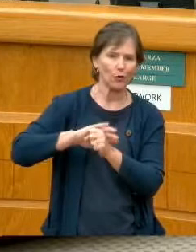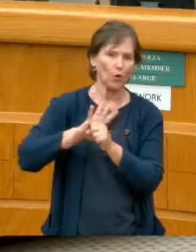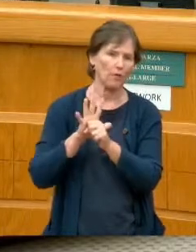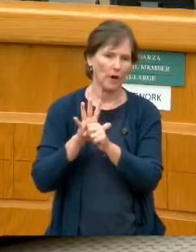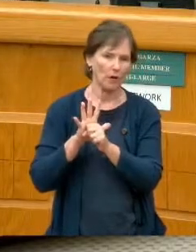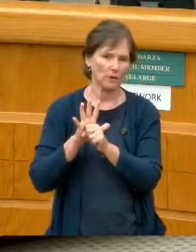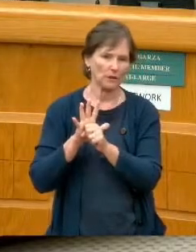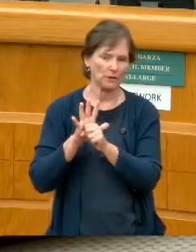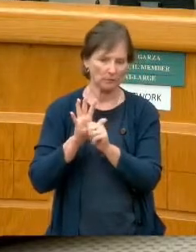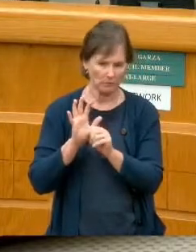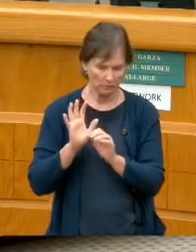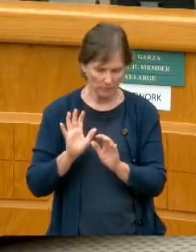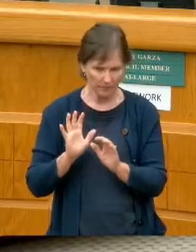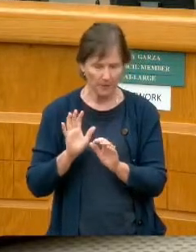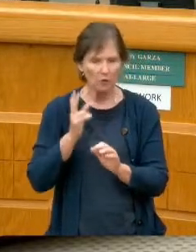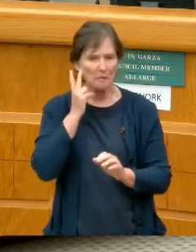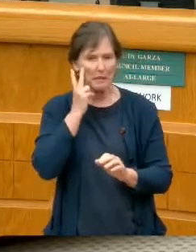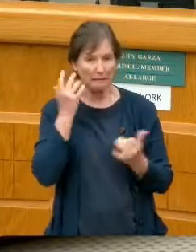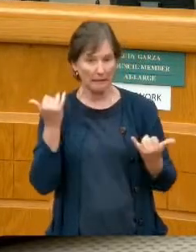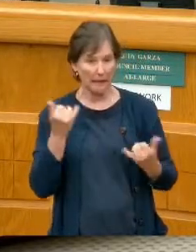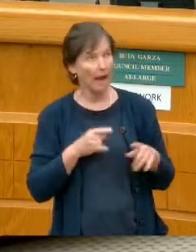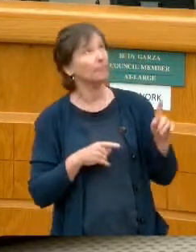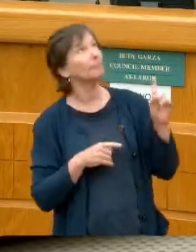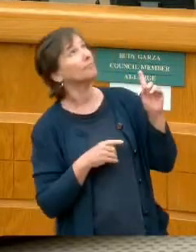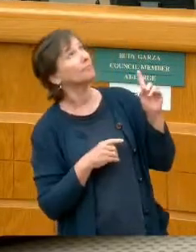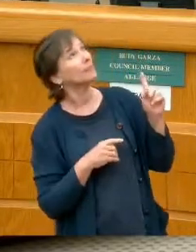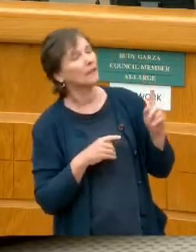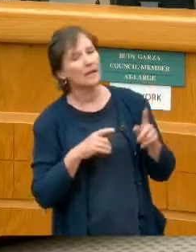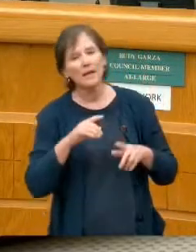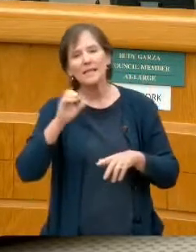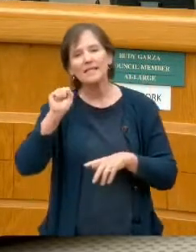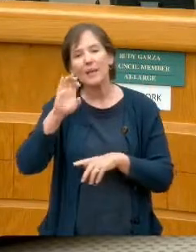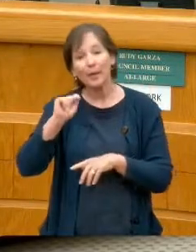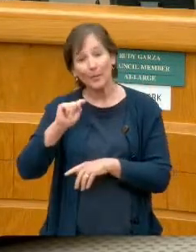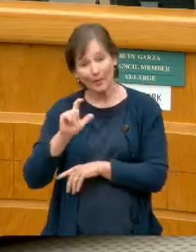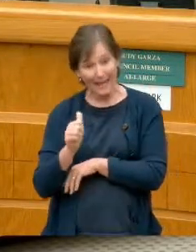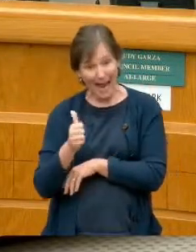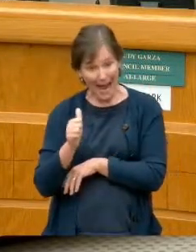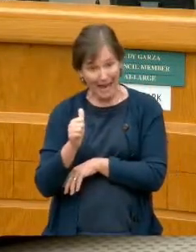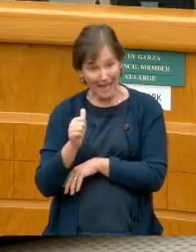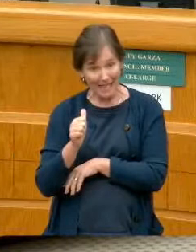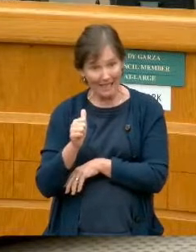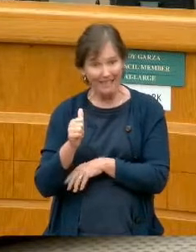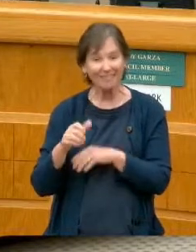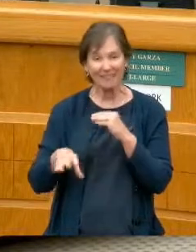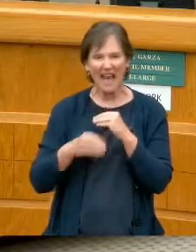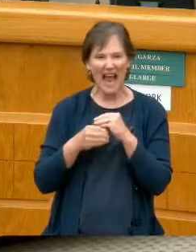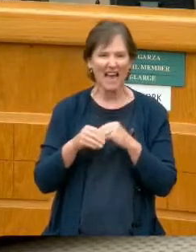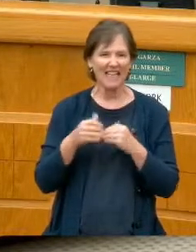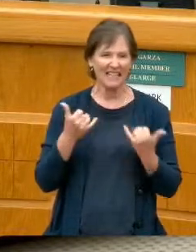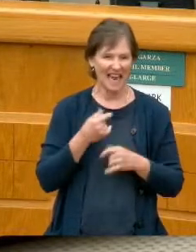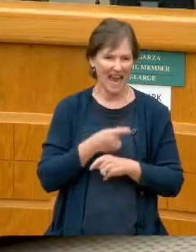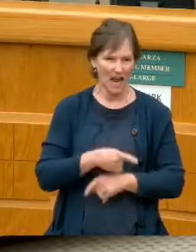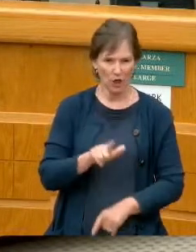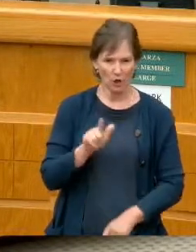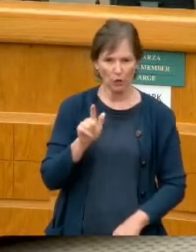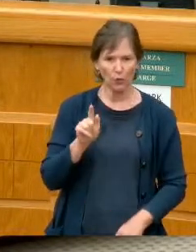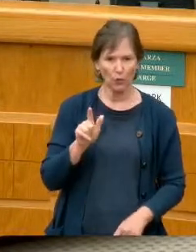cases. And you can see for today, the 10th of September, there's 21 additional new cases for